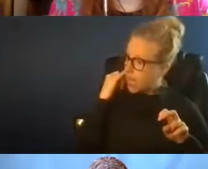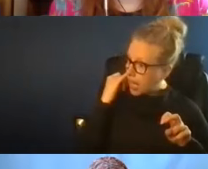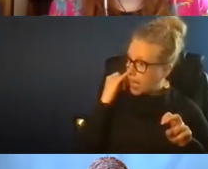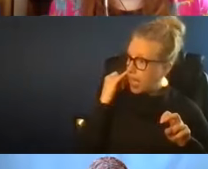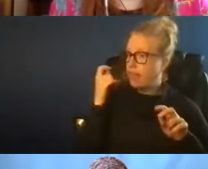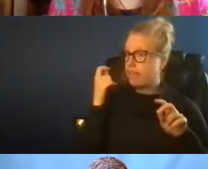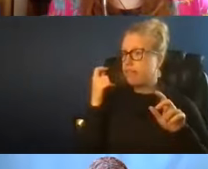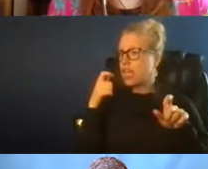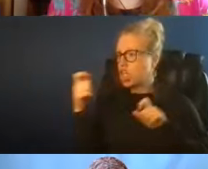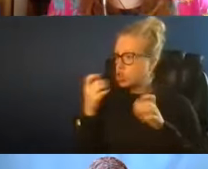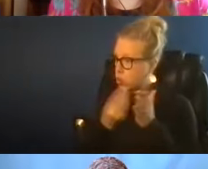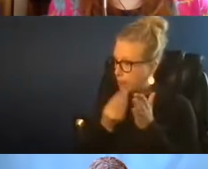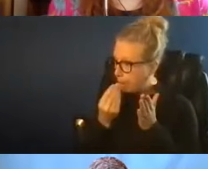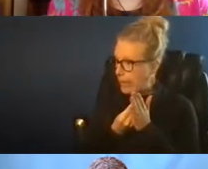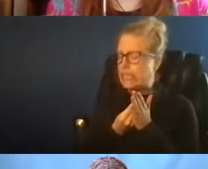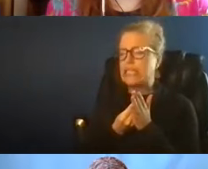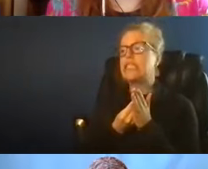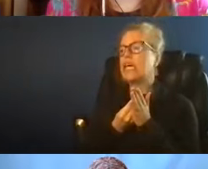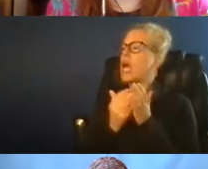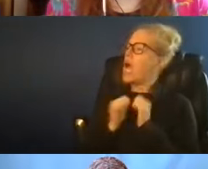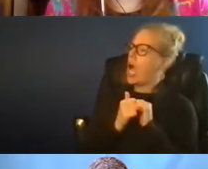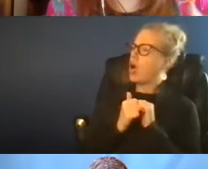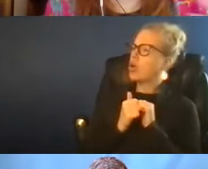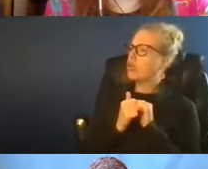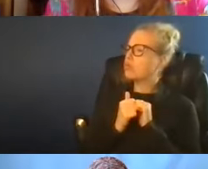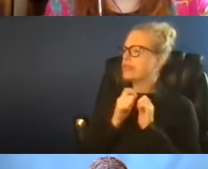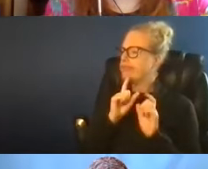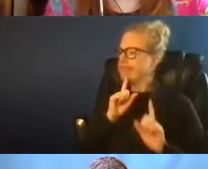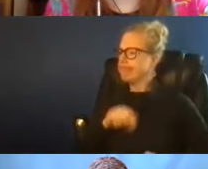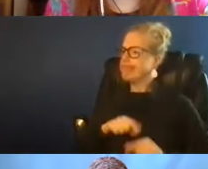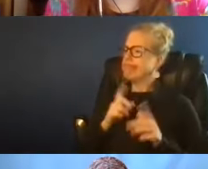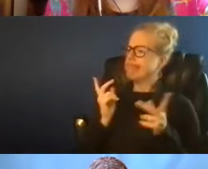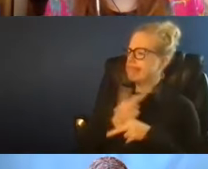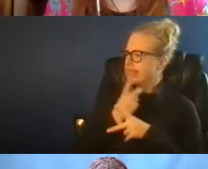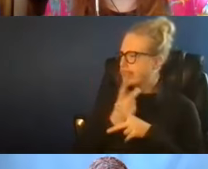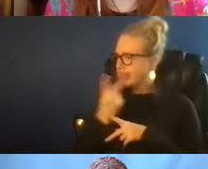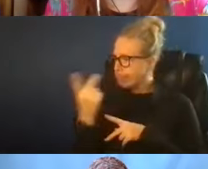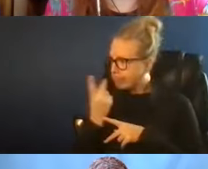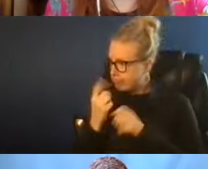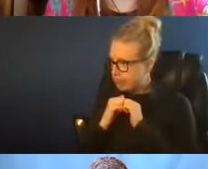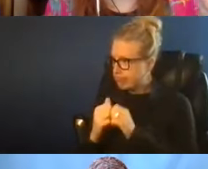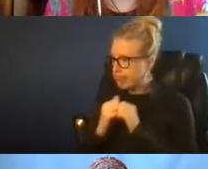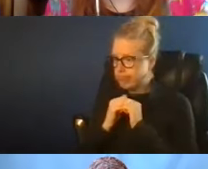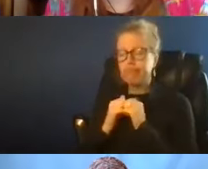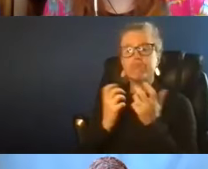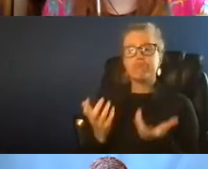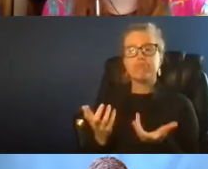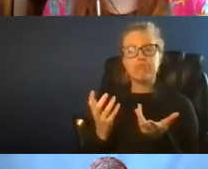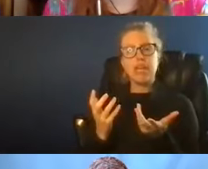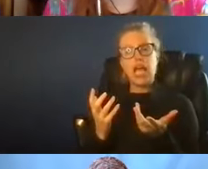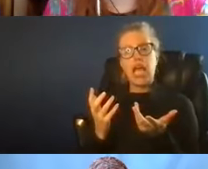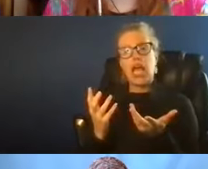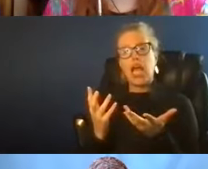money box, how are we going to respond? Like, let's figure out together how you want